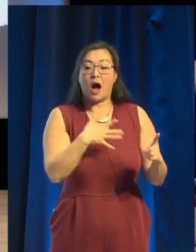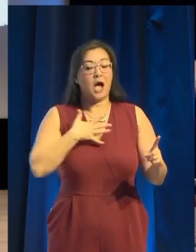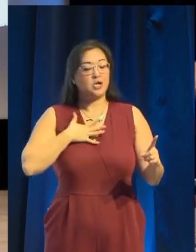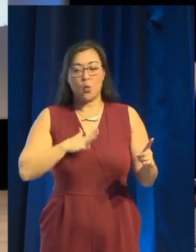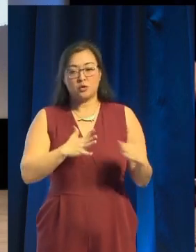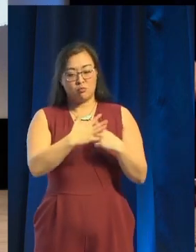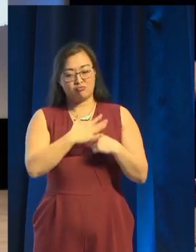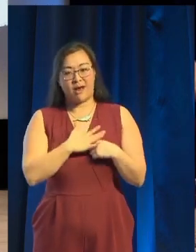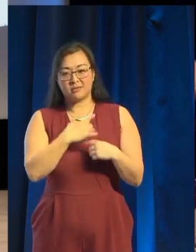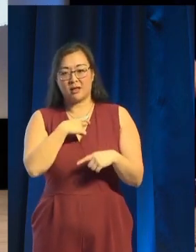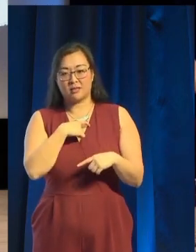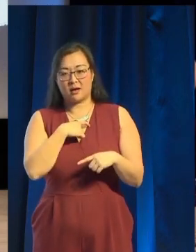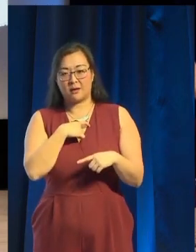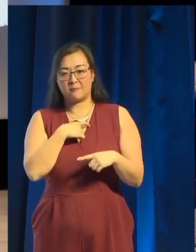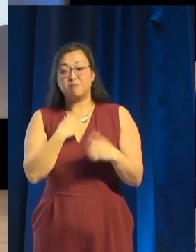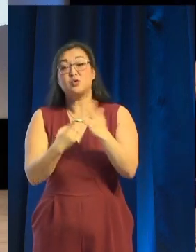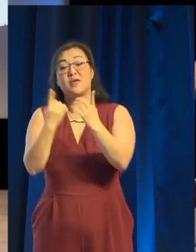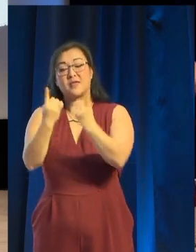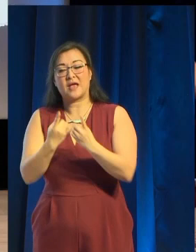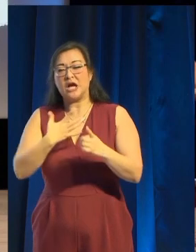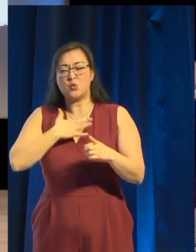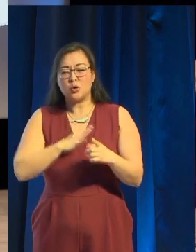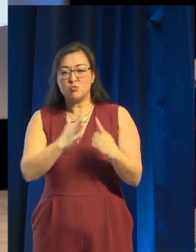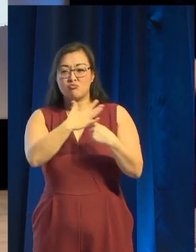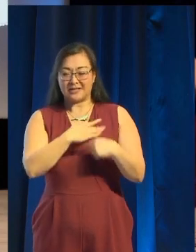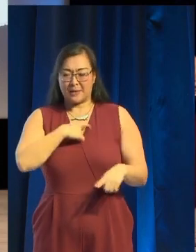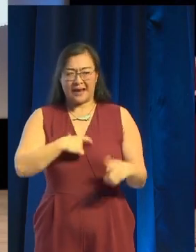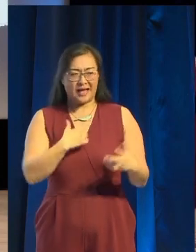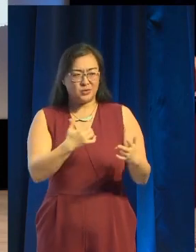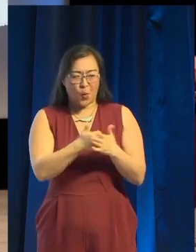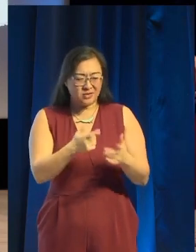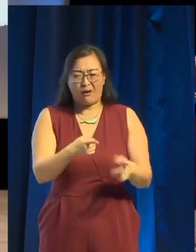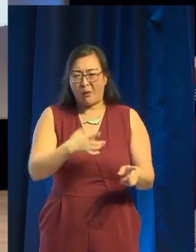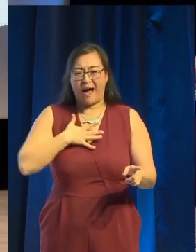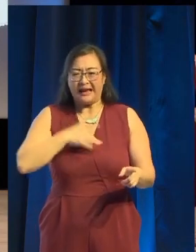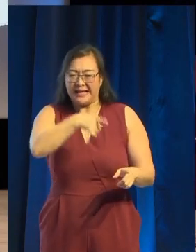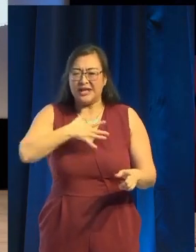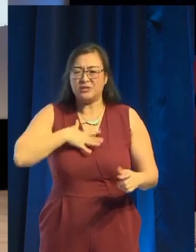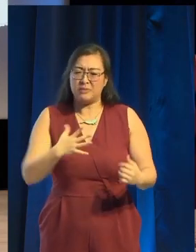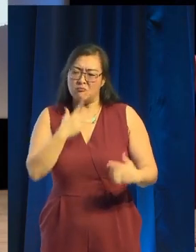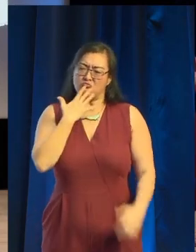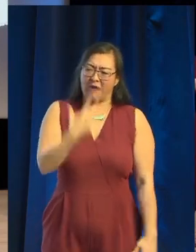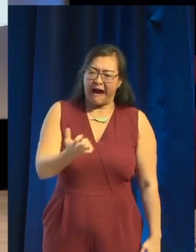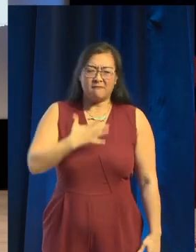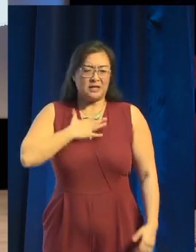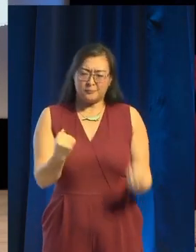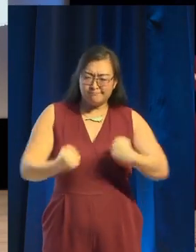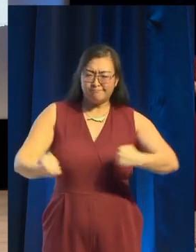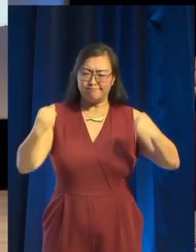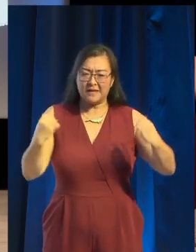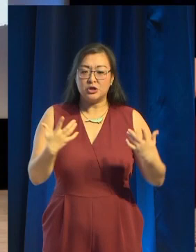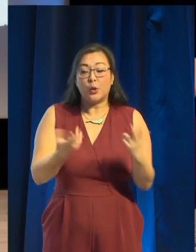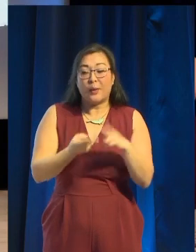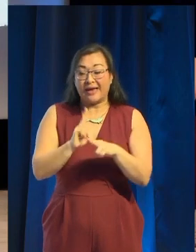always brave and heroic. So sometimes you don't cope with a situation like you wanted to, but